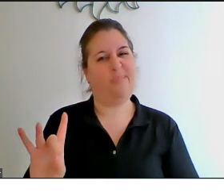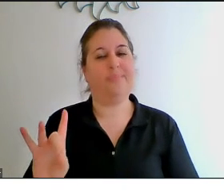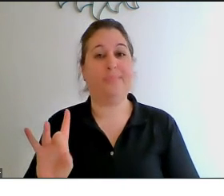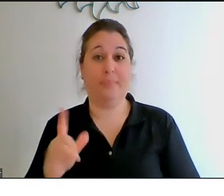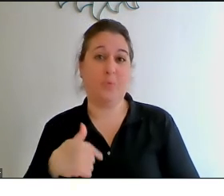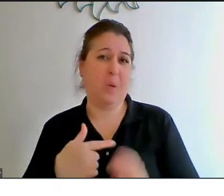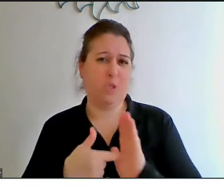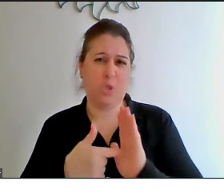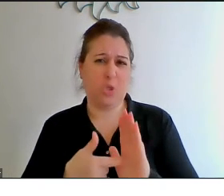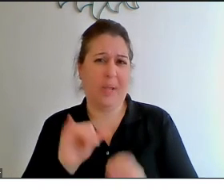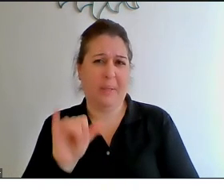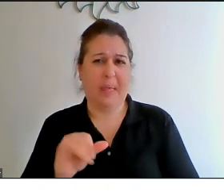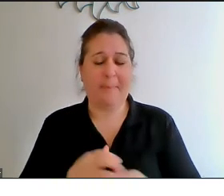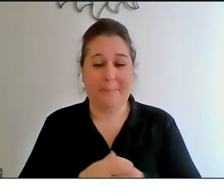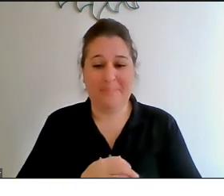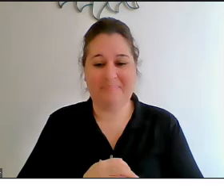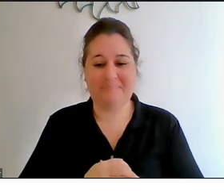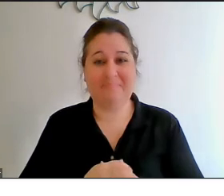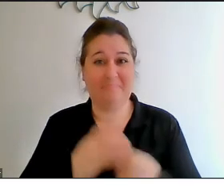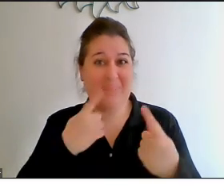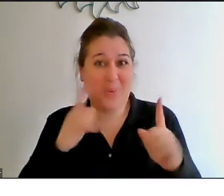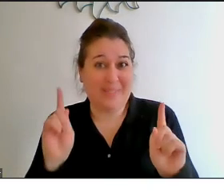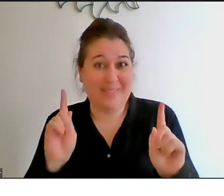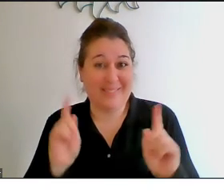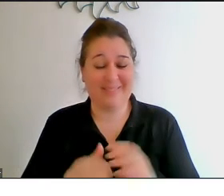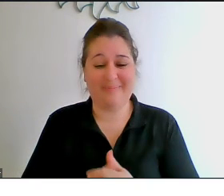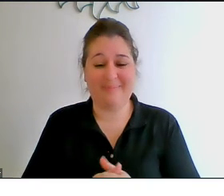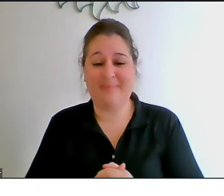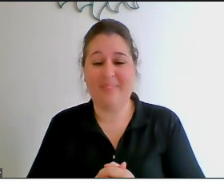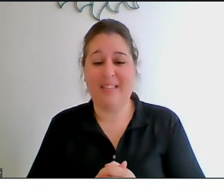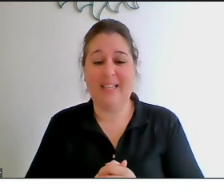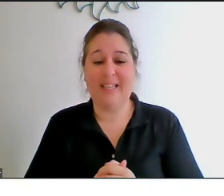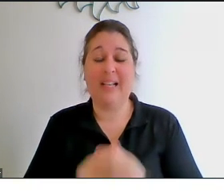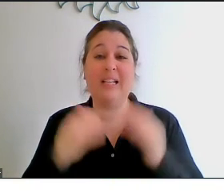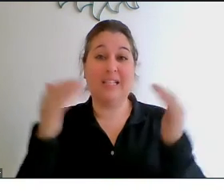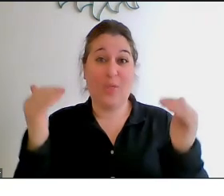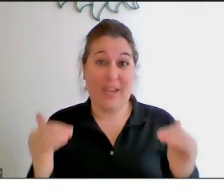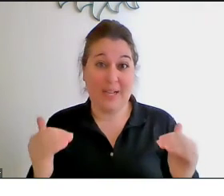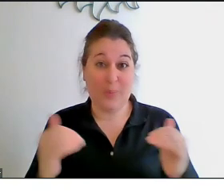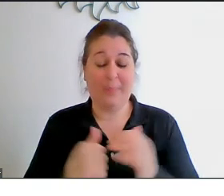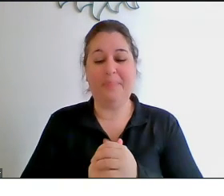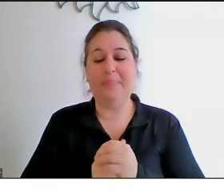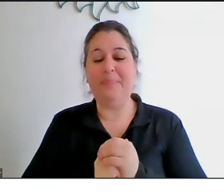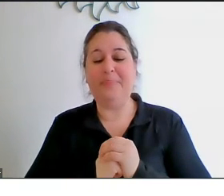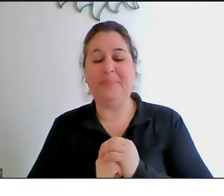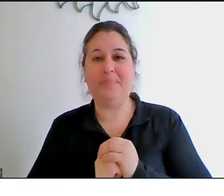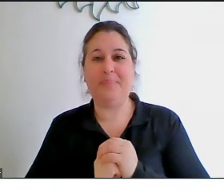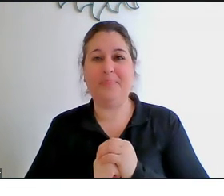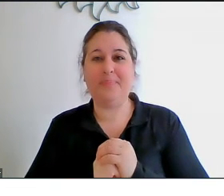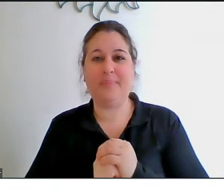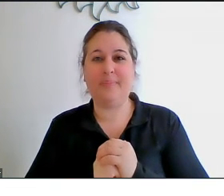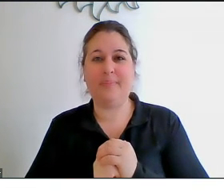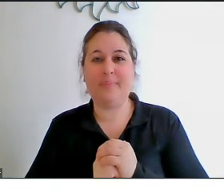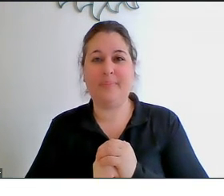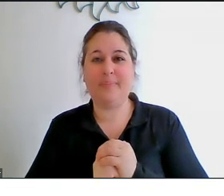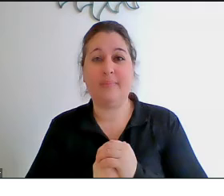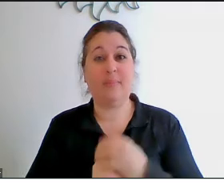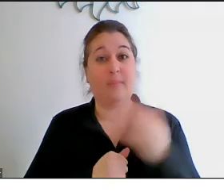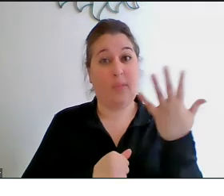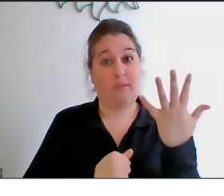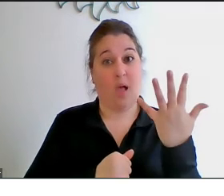just me showing you that I was going down. Okay, so there you go. That works. Let's look at the next one.